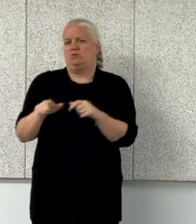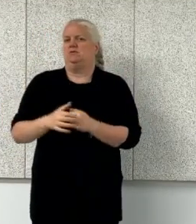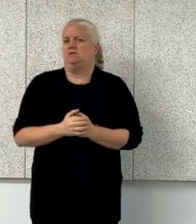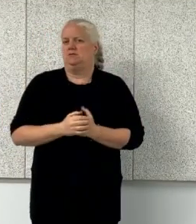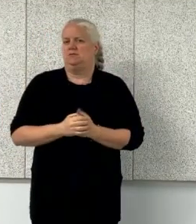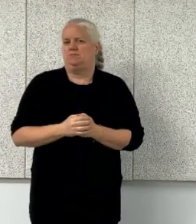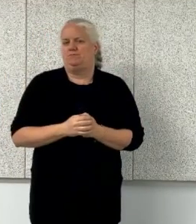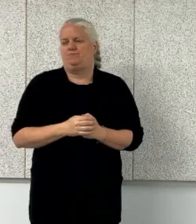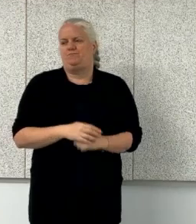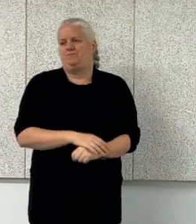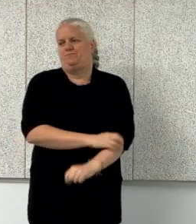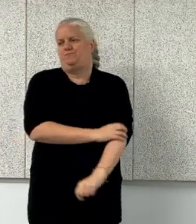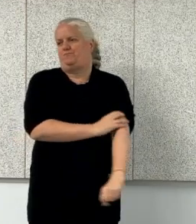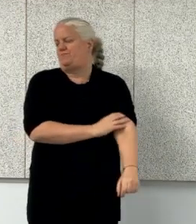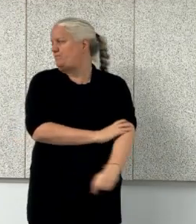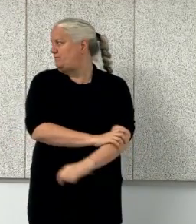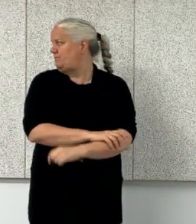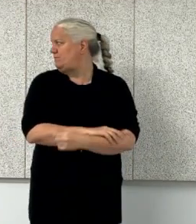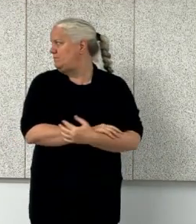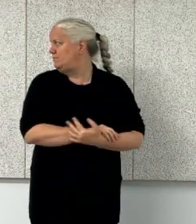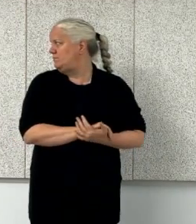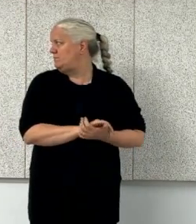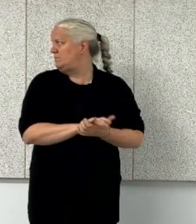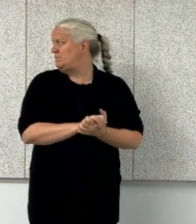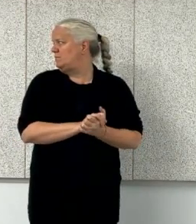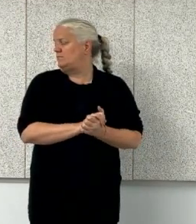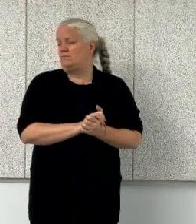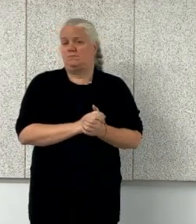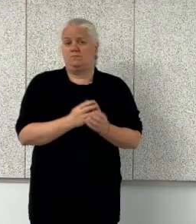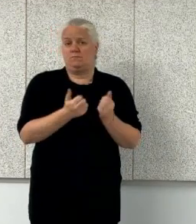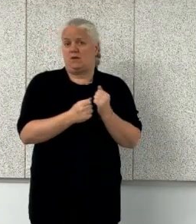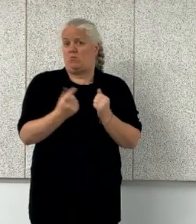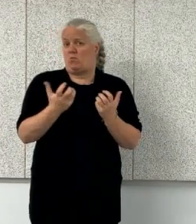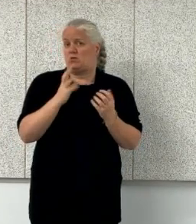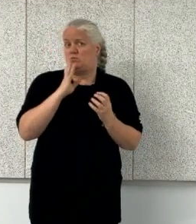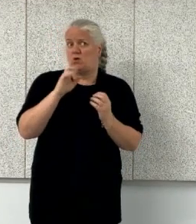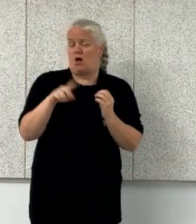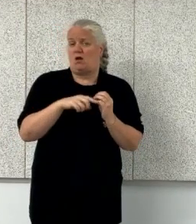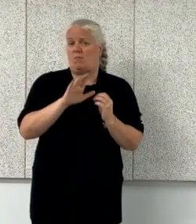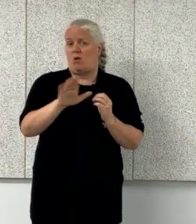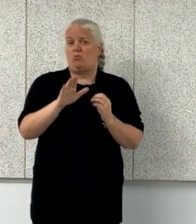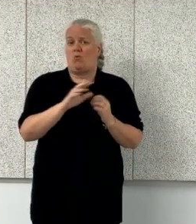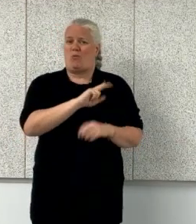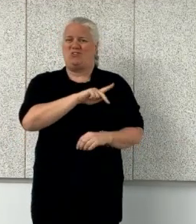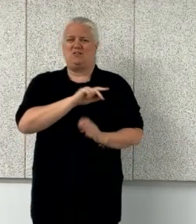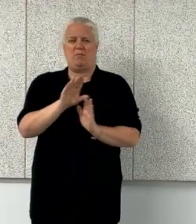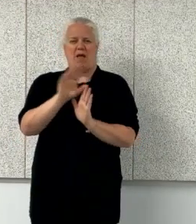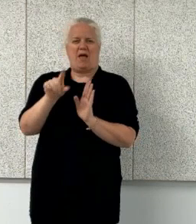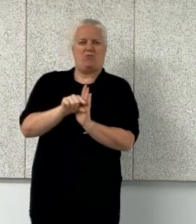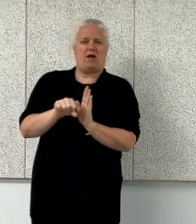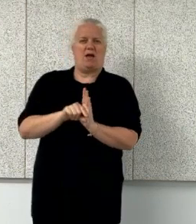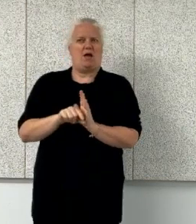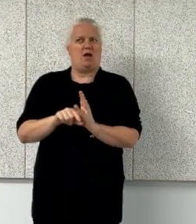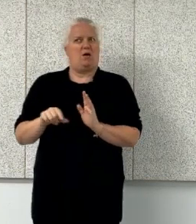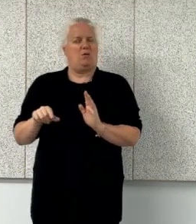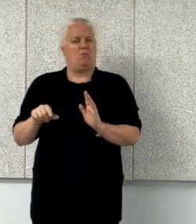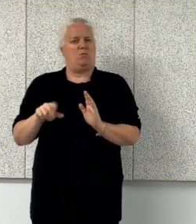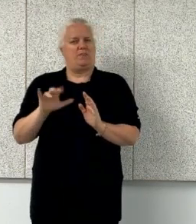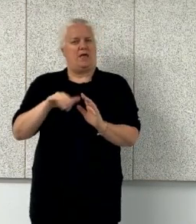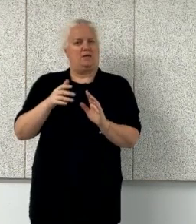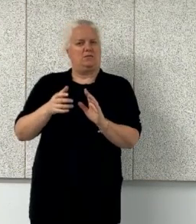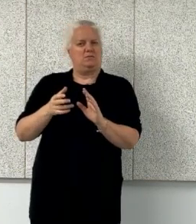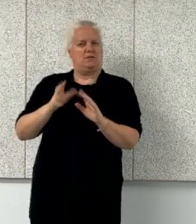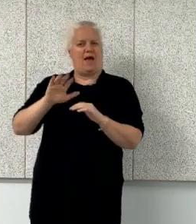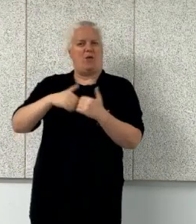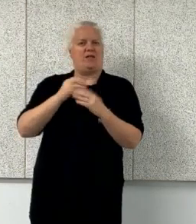you. Anybody else want to talk about any hats, any additional hats that influence your work? Don't sneak away. I don't know. I